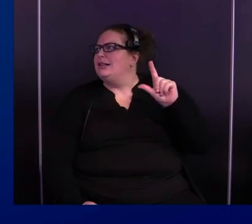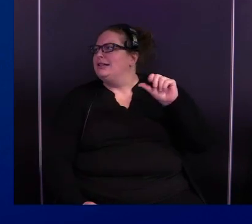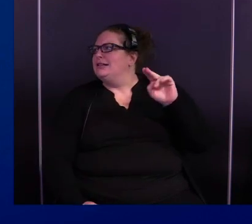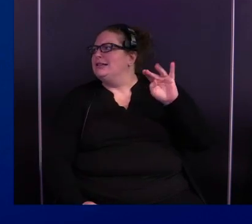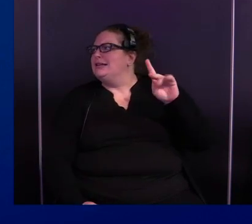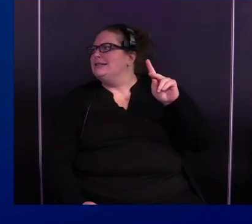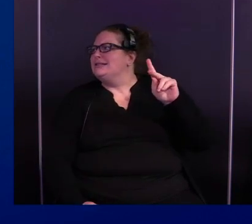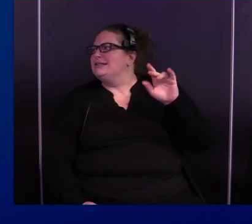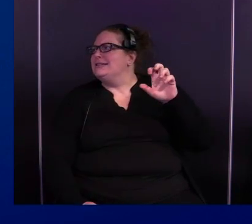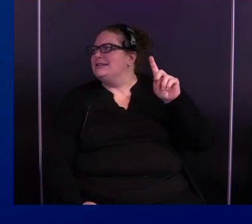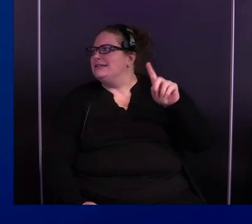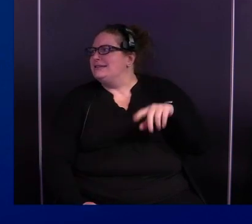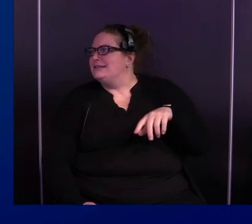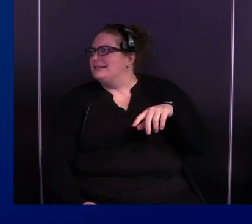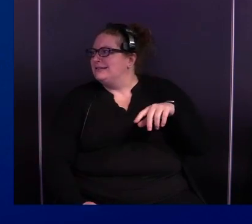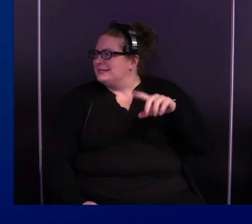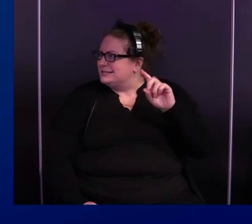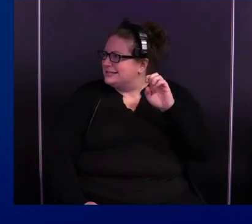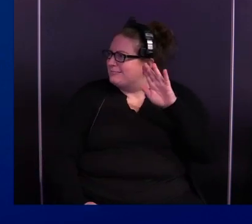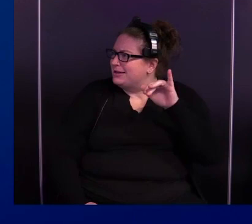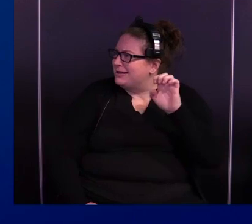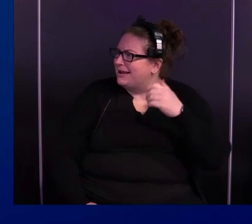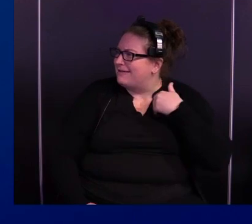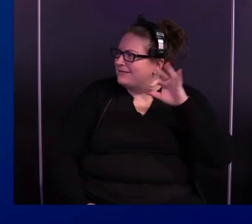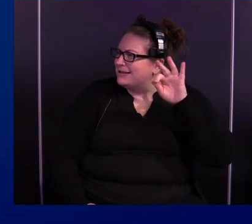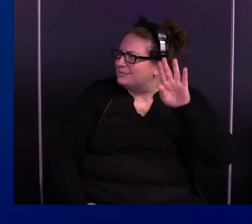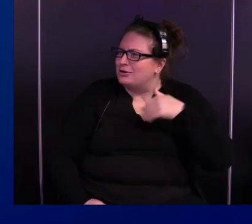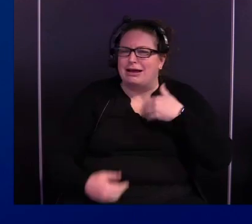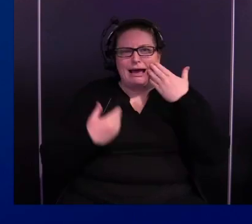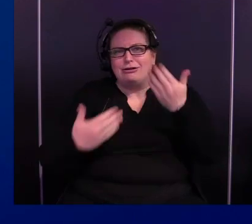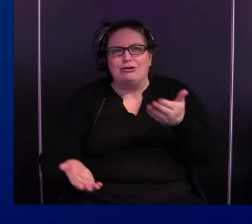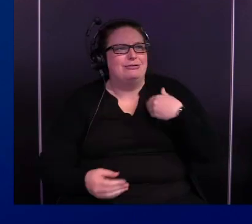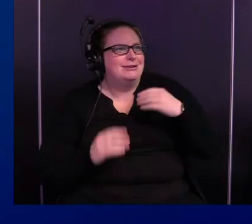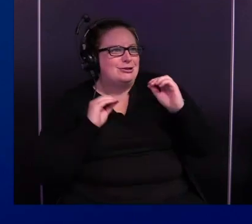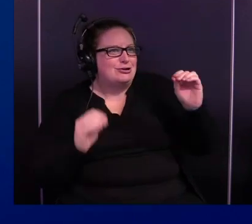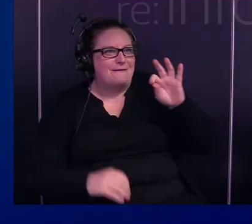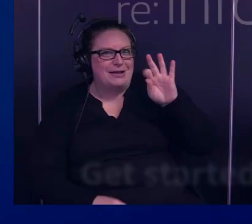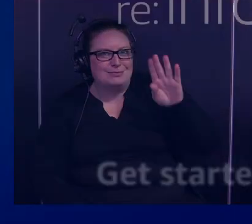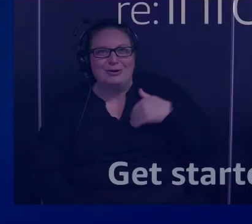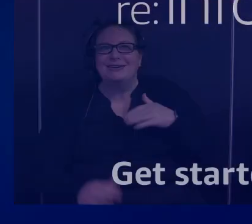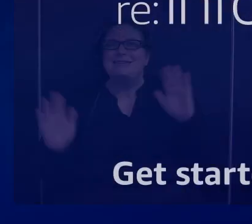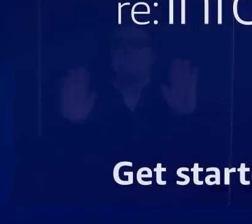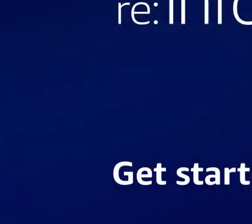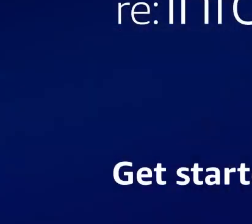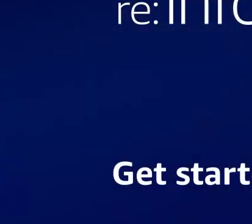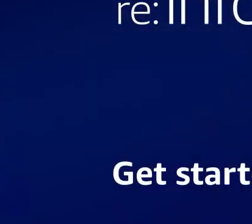Debbie? Is there a Facebook? Okay, I don't know. No, figure it out. No, all the things. No Facebook. Hi, everyone.